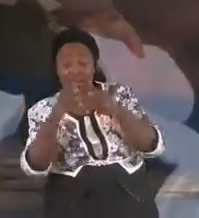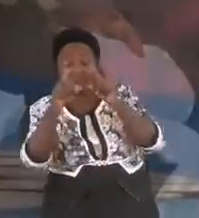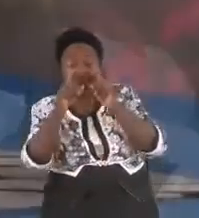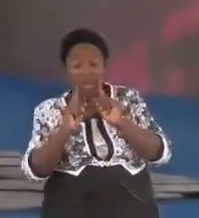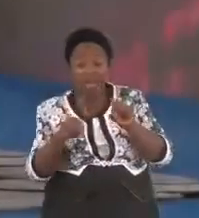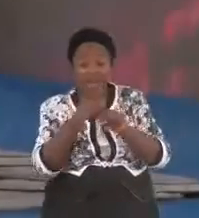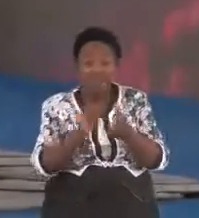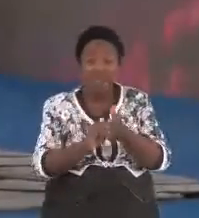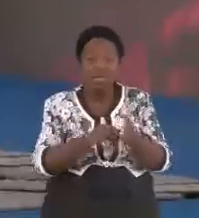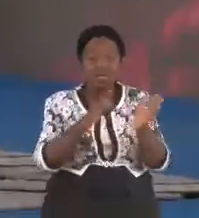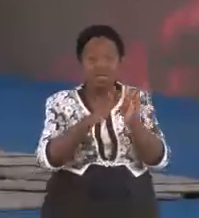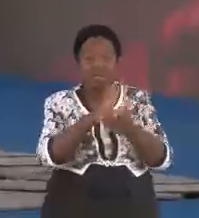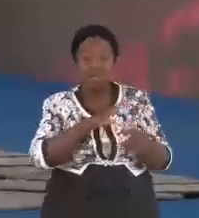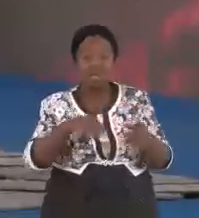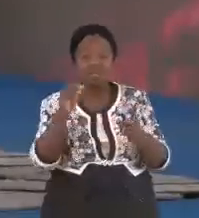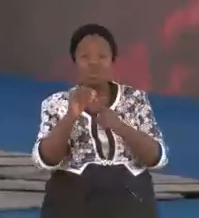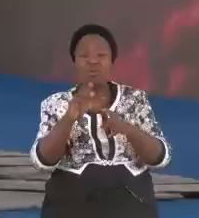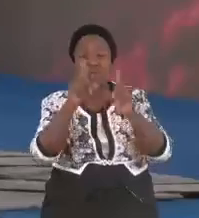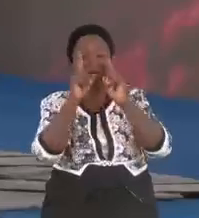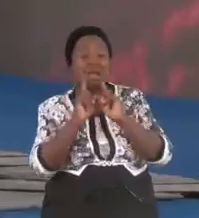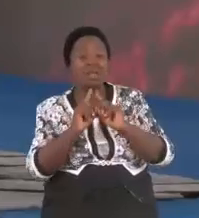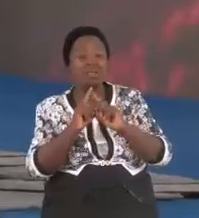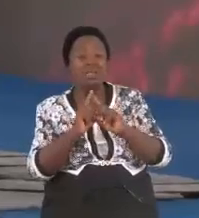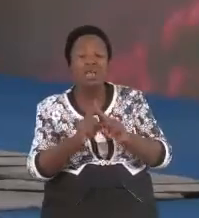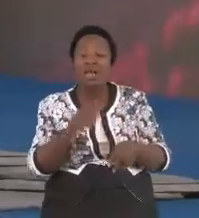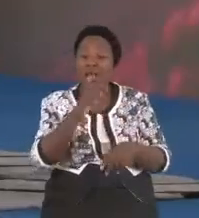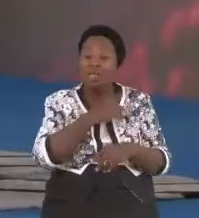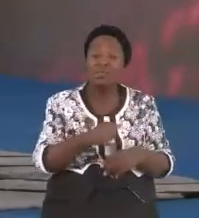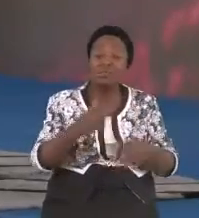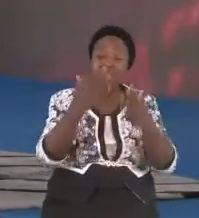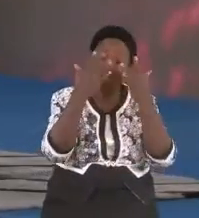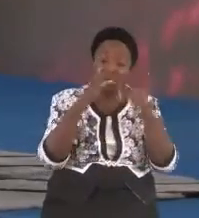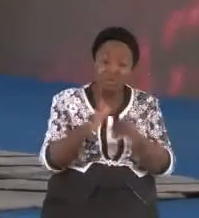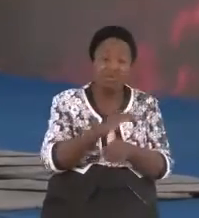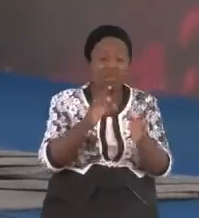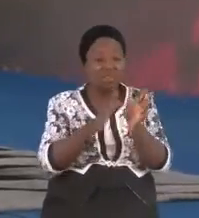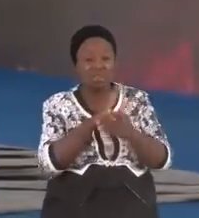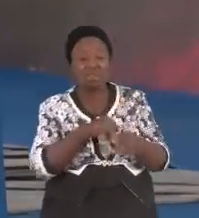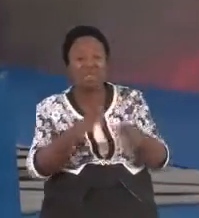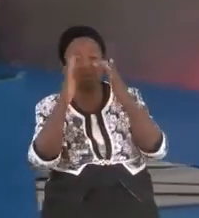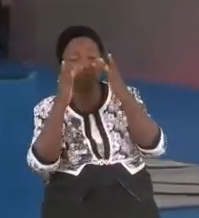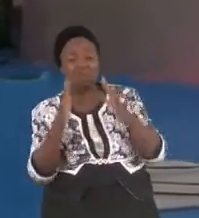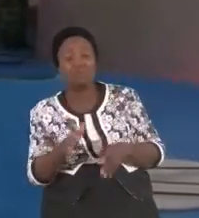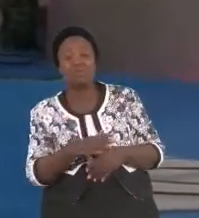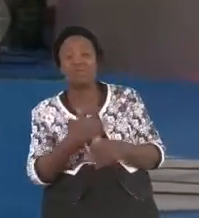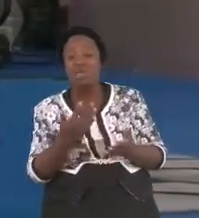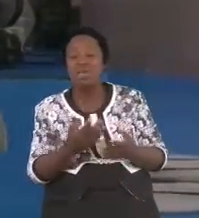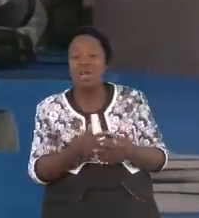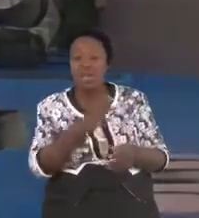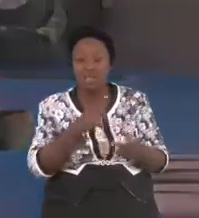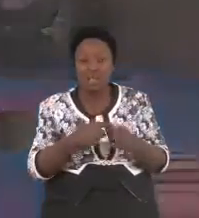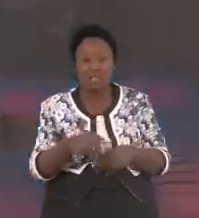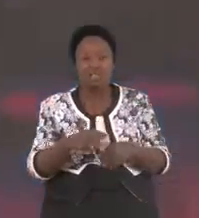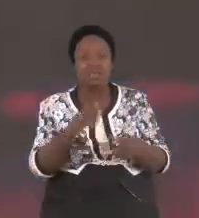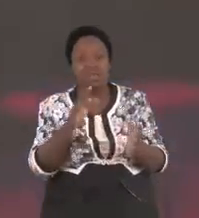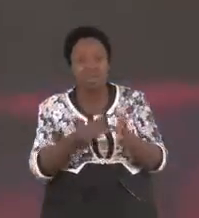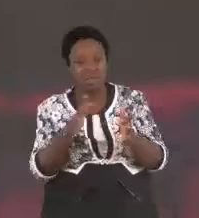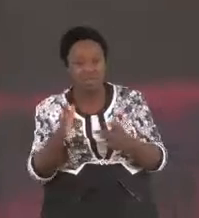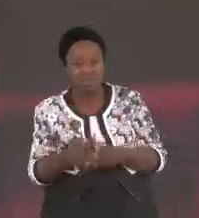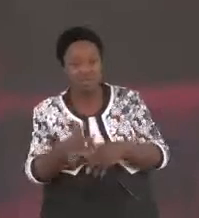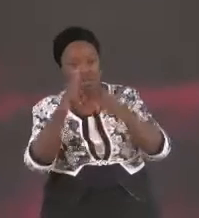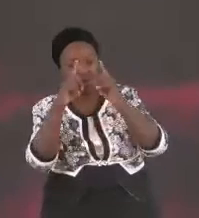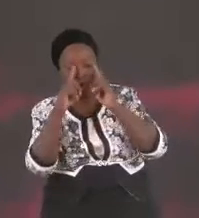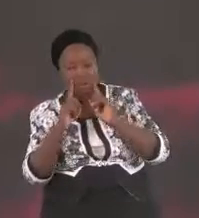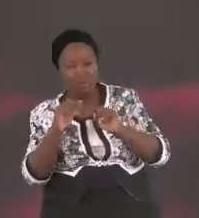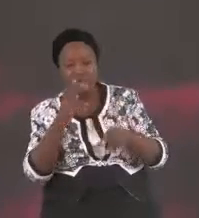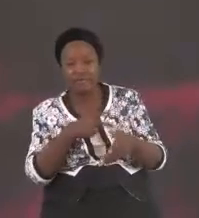to that grave and he wept jesus waved and then verse 39 in verse 39